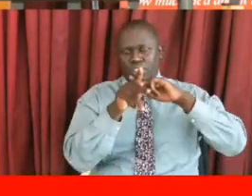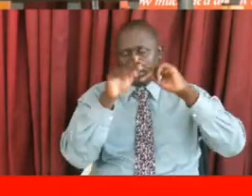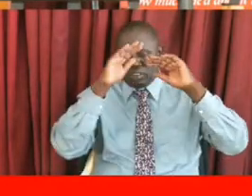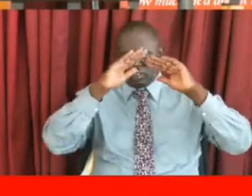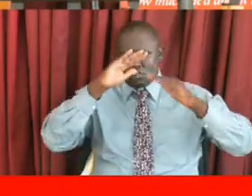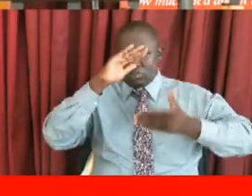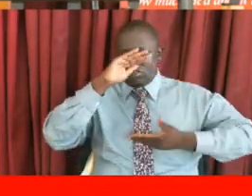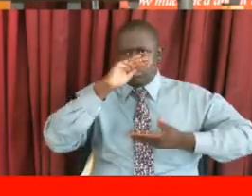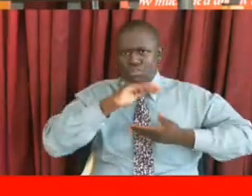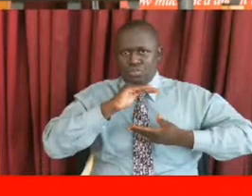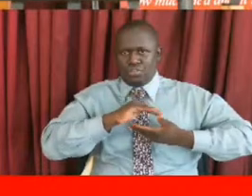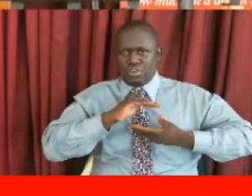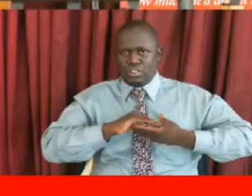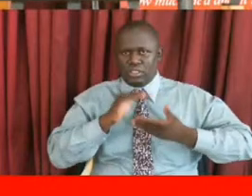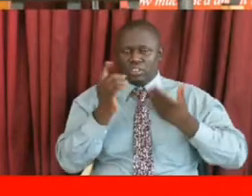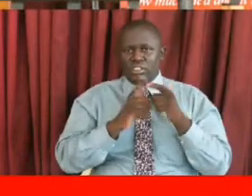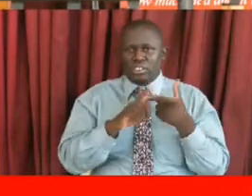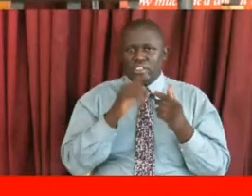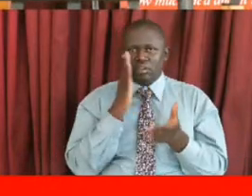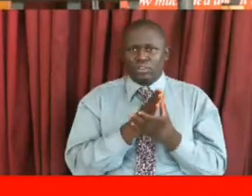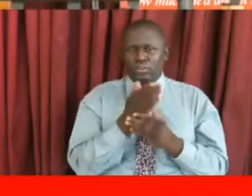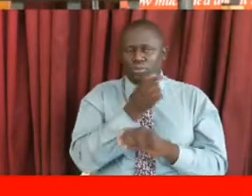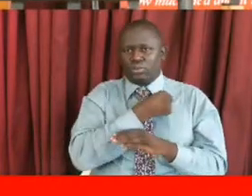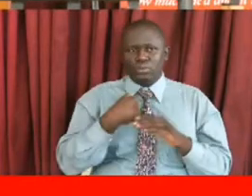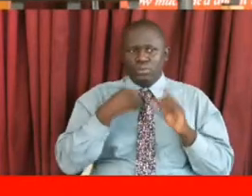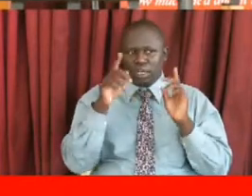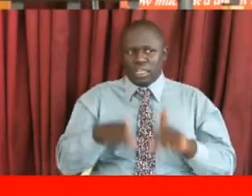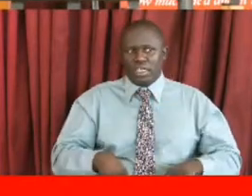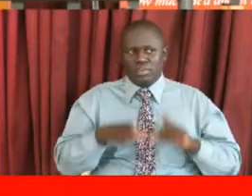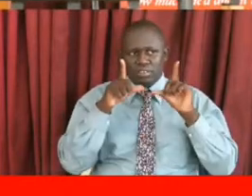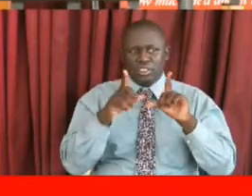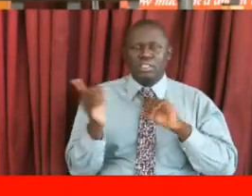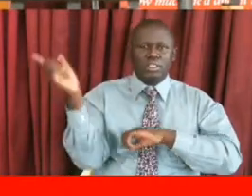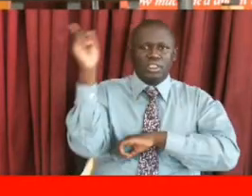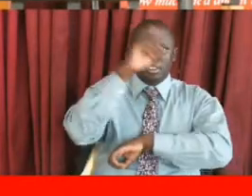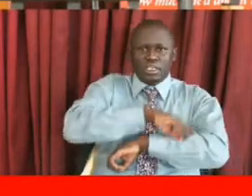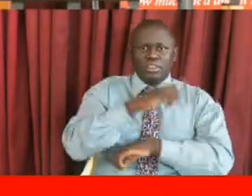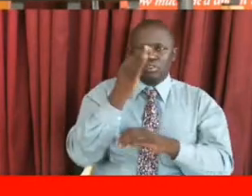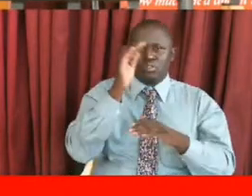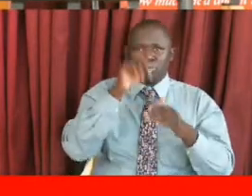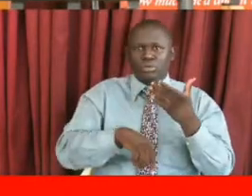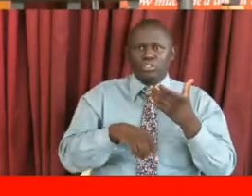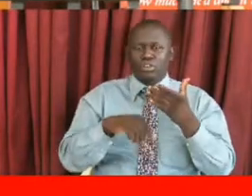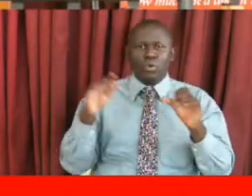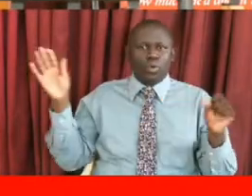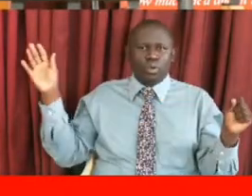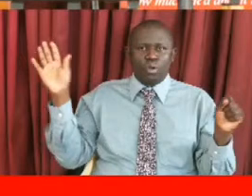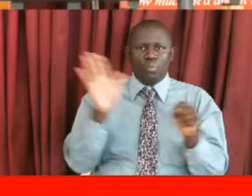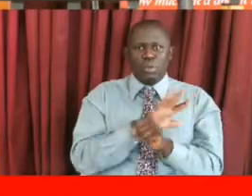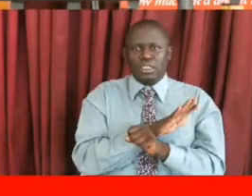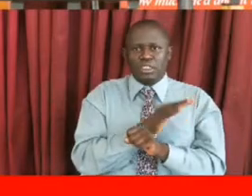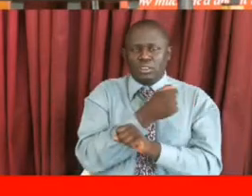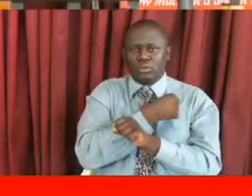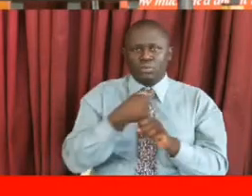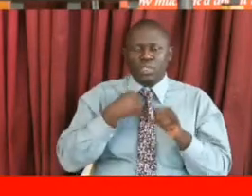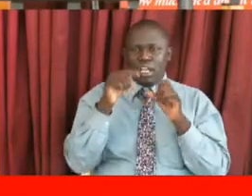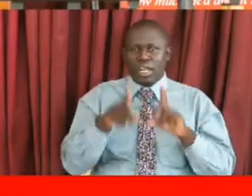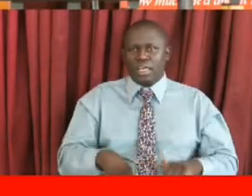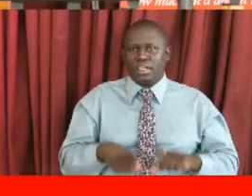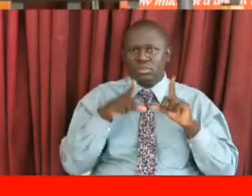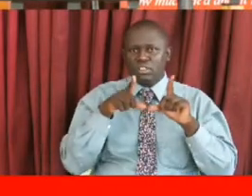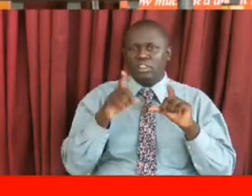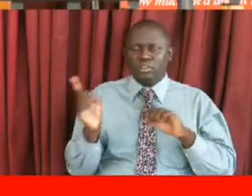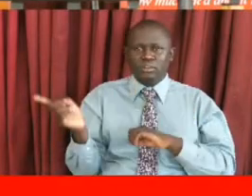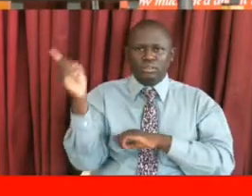Out then we are living in the days of the complete we are living in